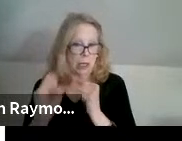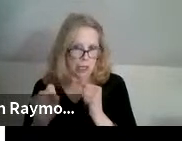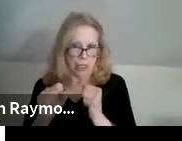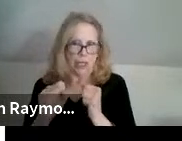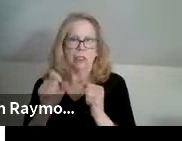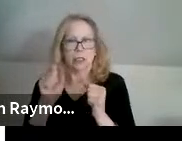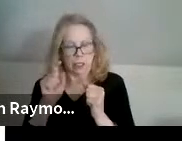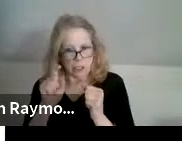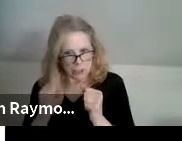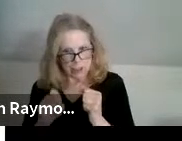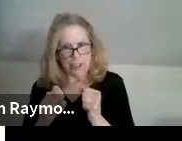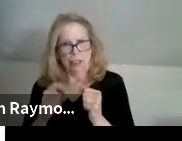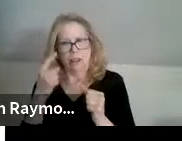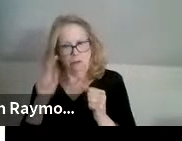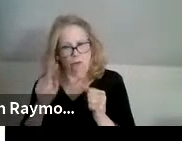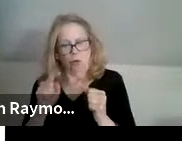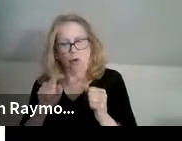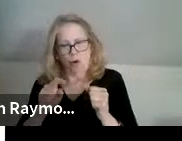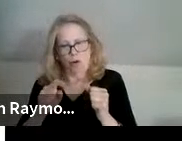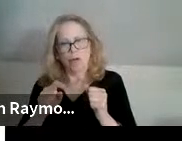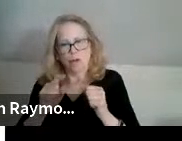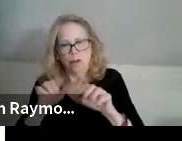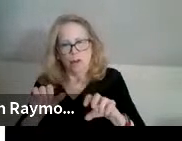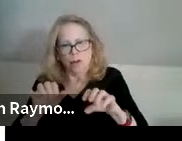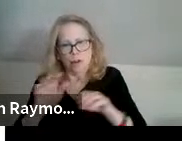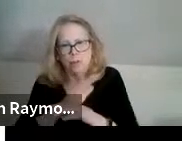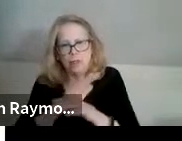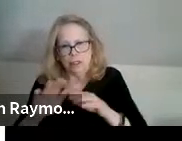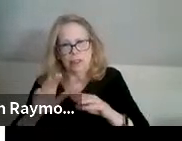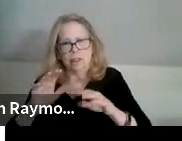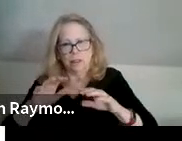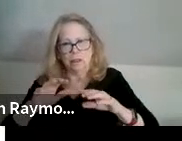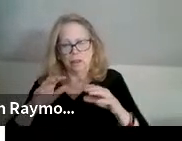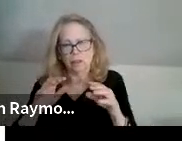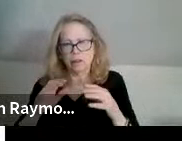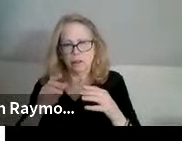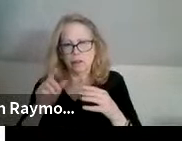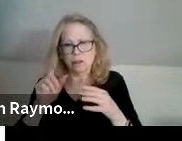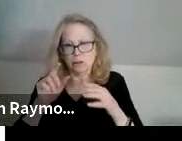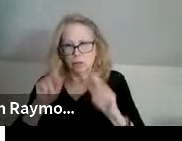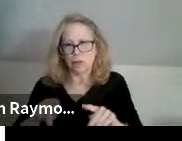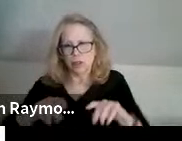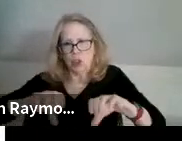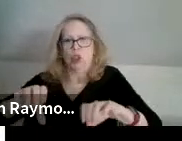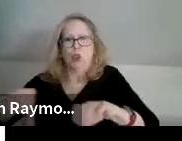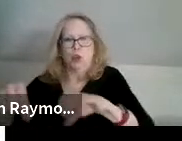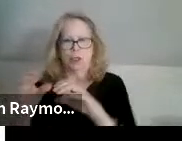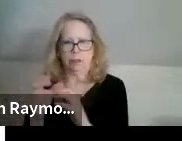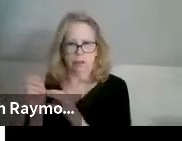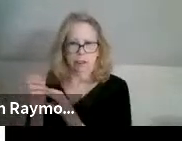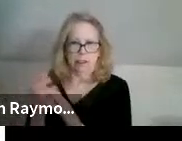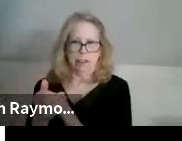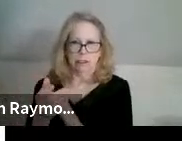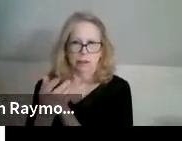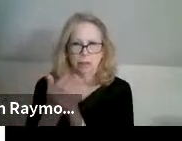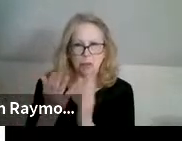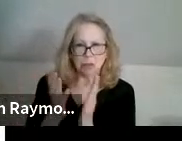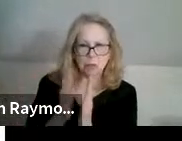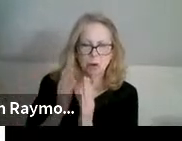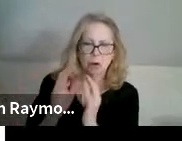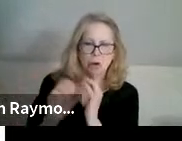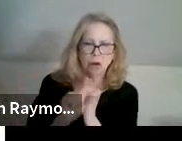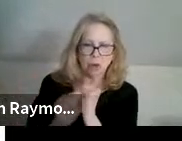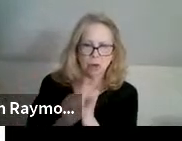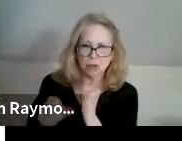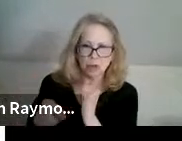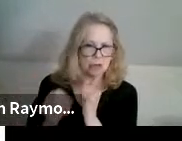for the transaction being conducted. So you don't have to have, if you got a little commercial, it's equivalent to marking